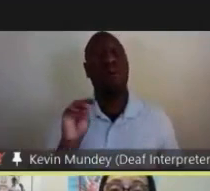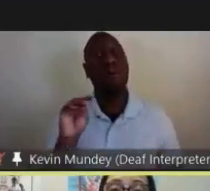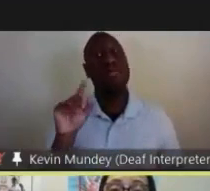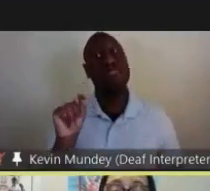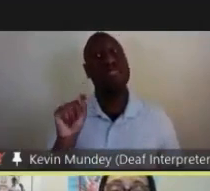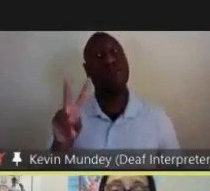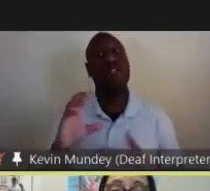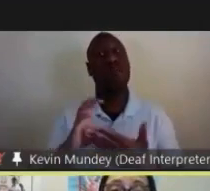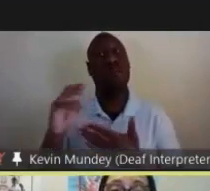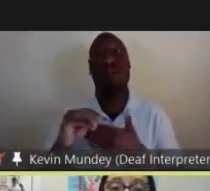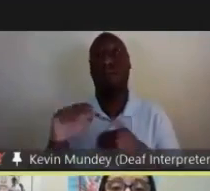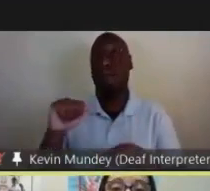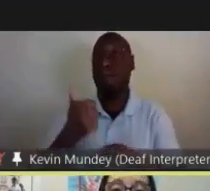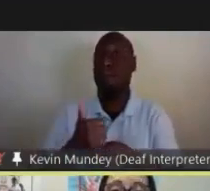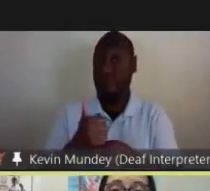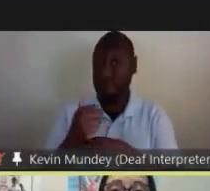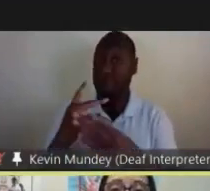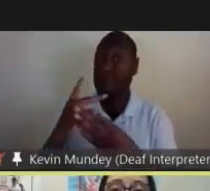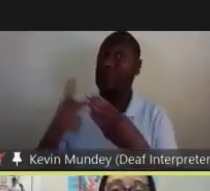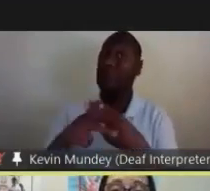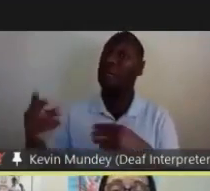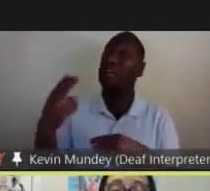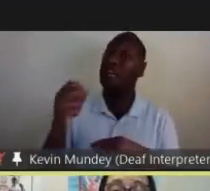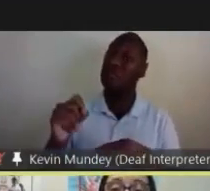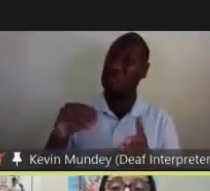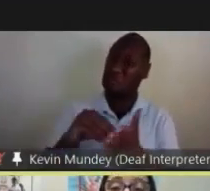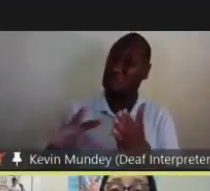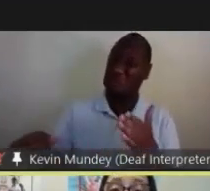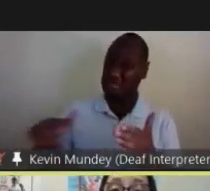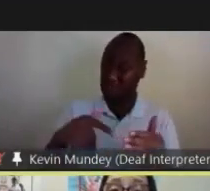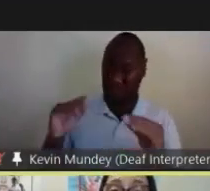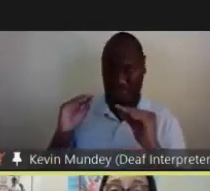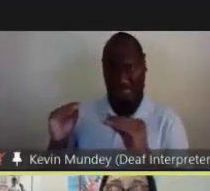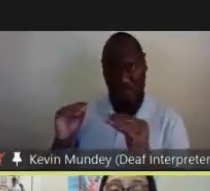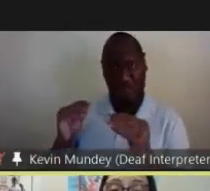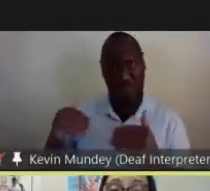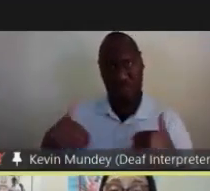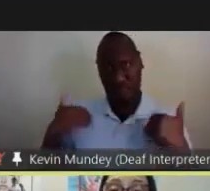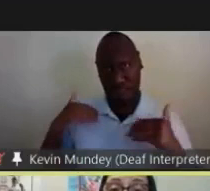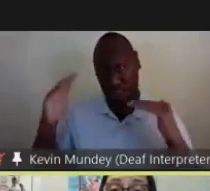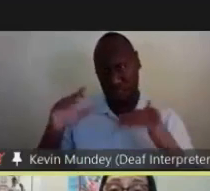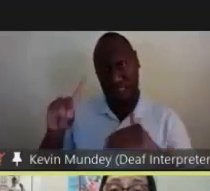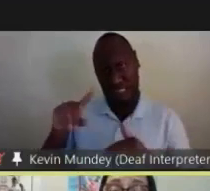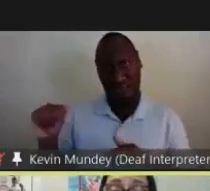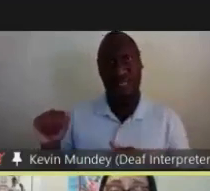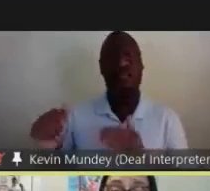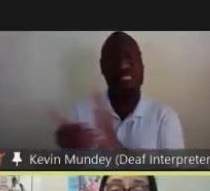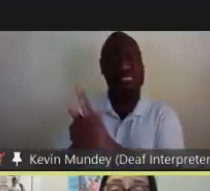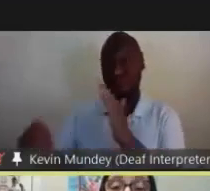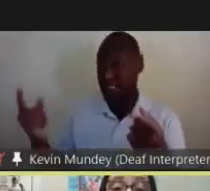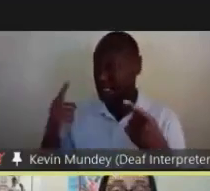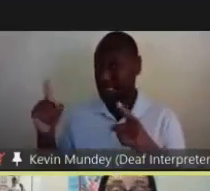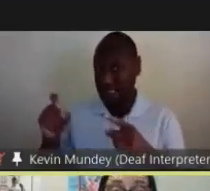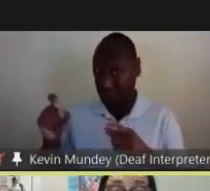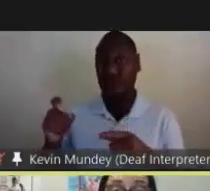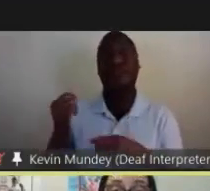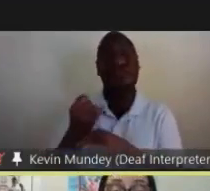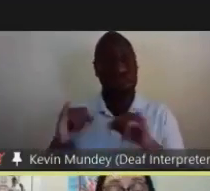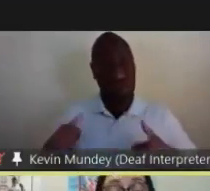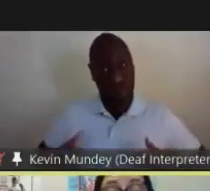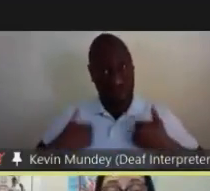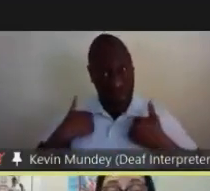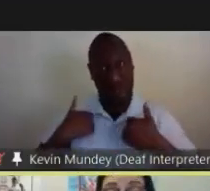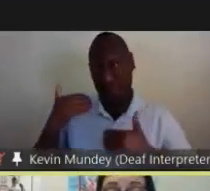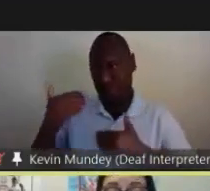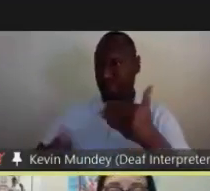which teaches high school students and young adults with disabilities the skills necessary to achieve independent living, higher